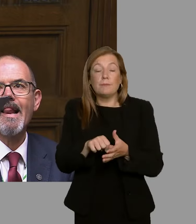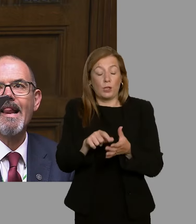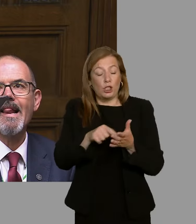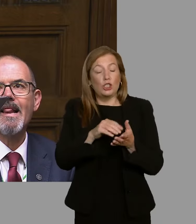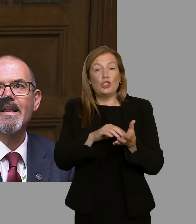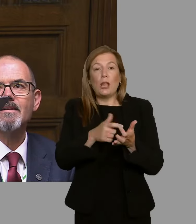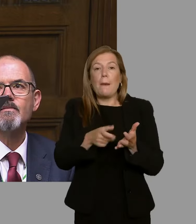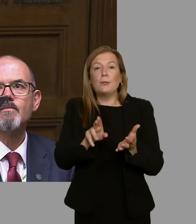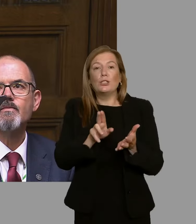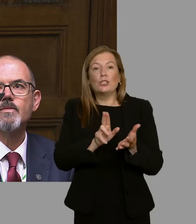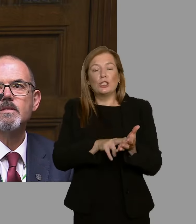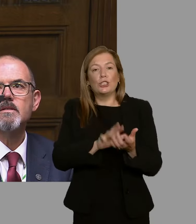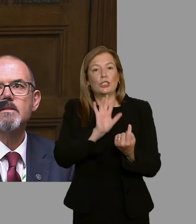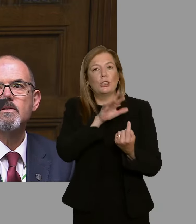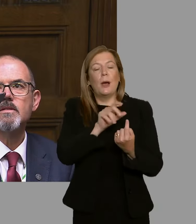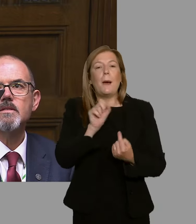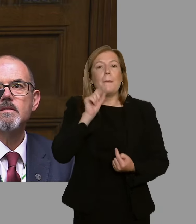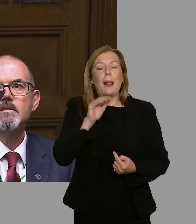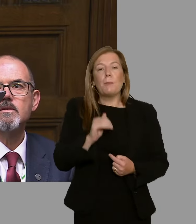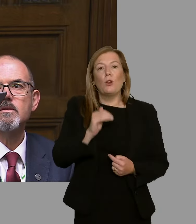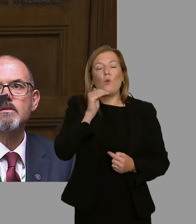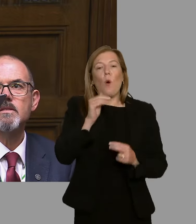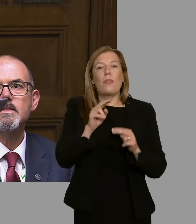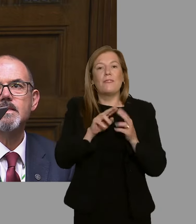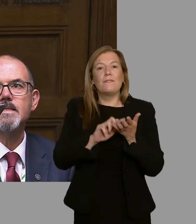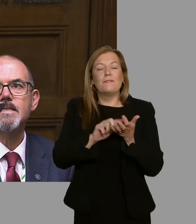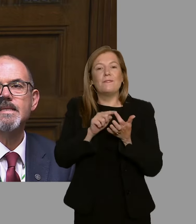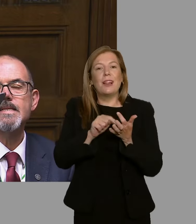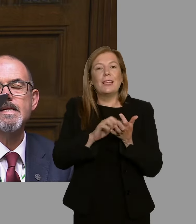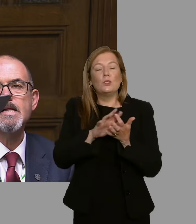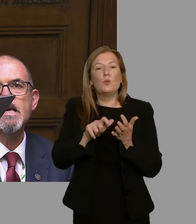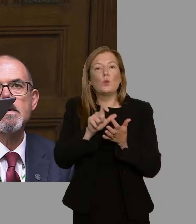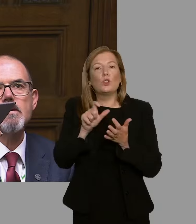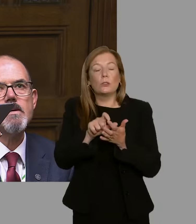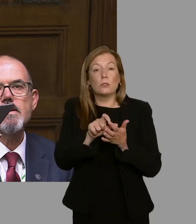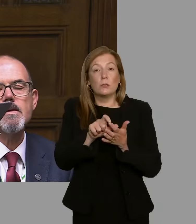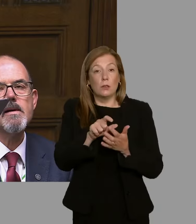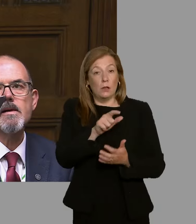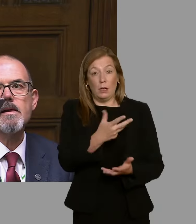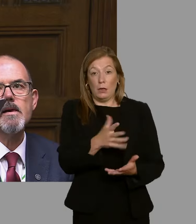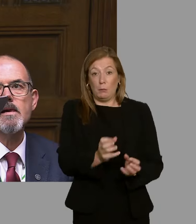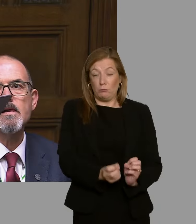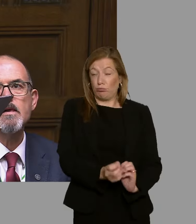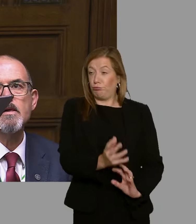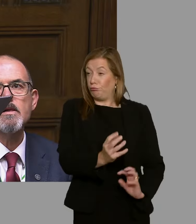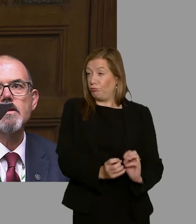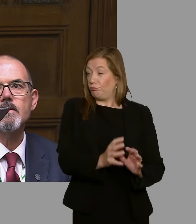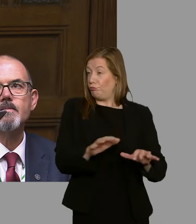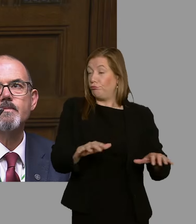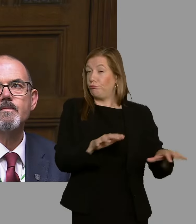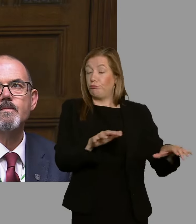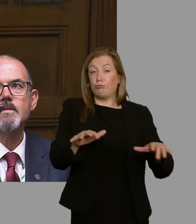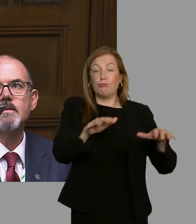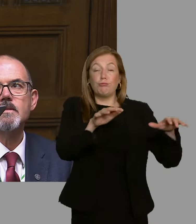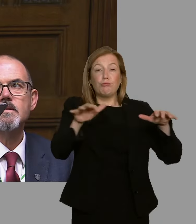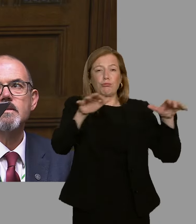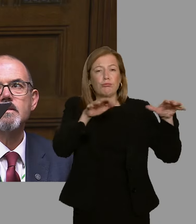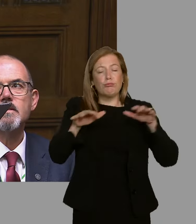Fleetwood has been producing toxic stenches for over a year now, causing nosebleeds,